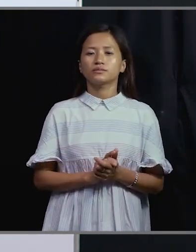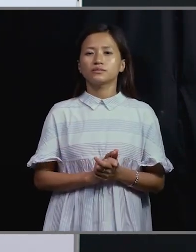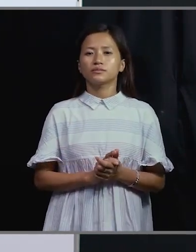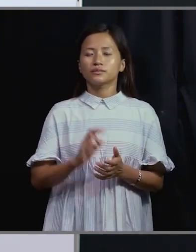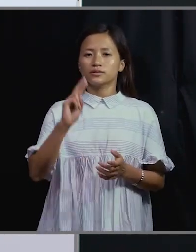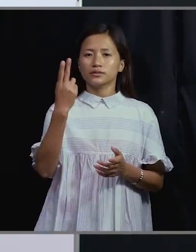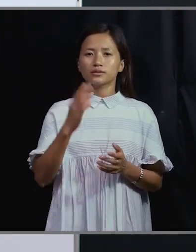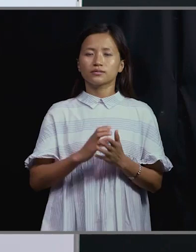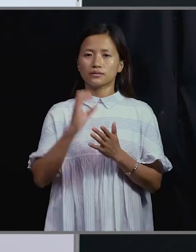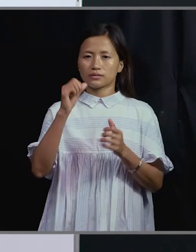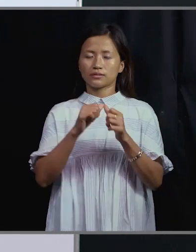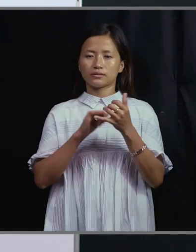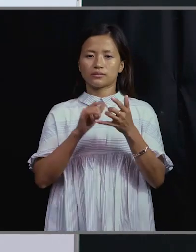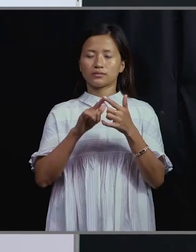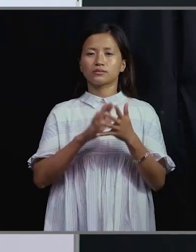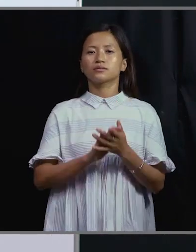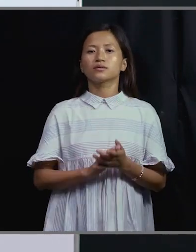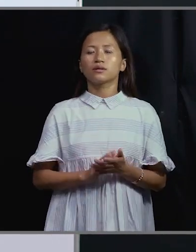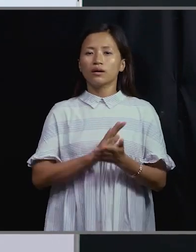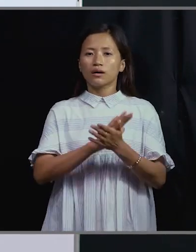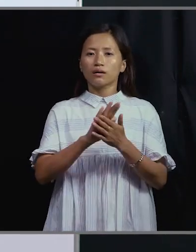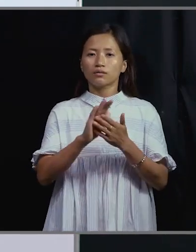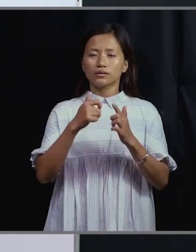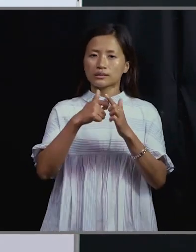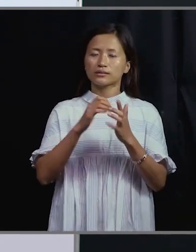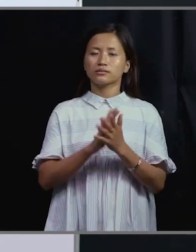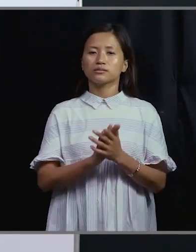In the second case, if these haloalkanes